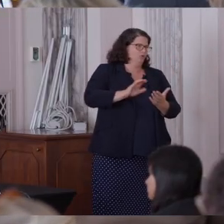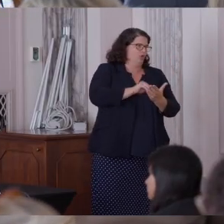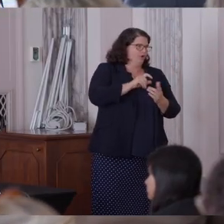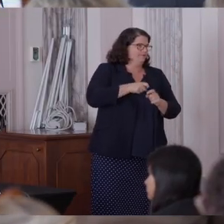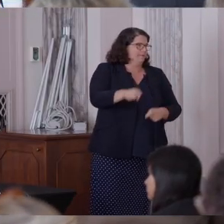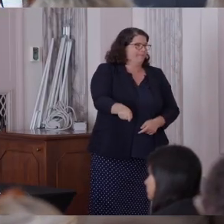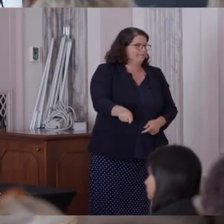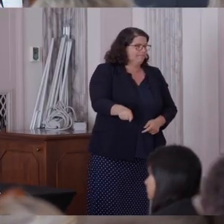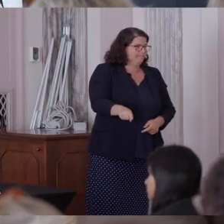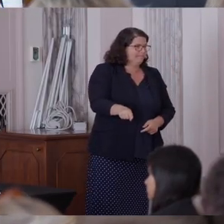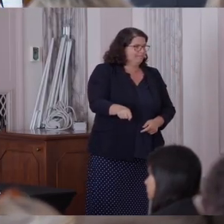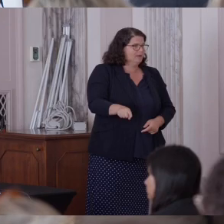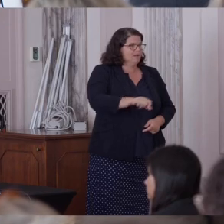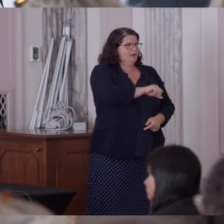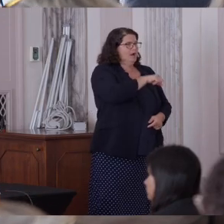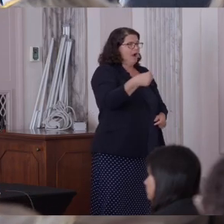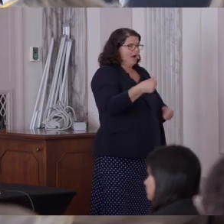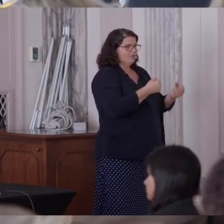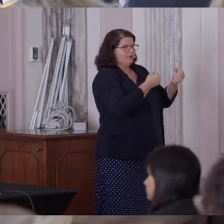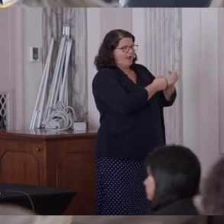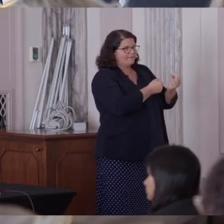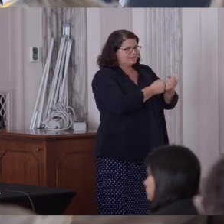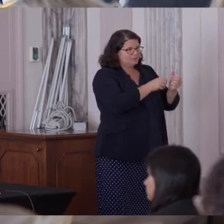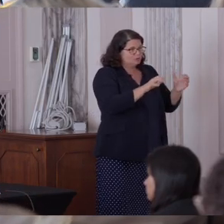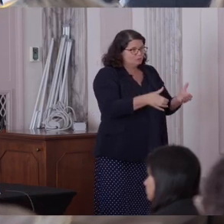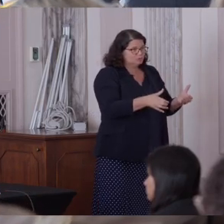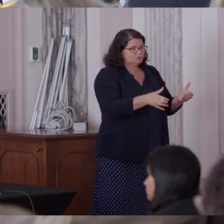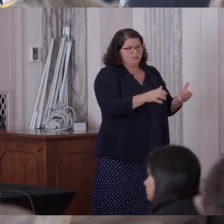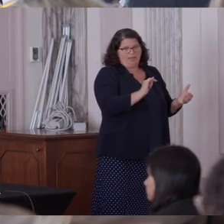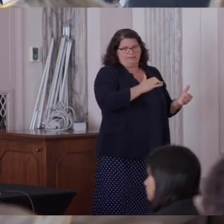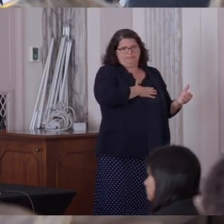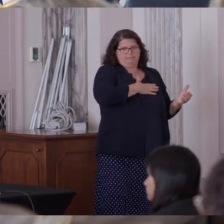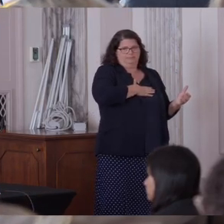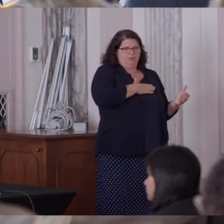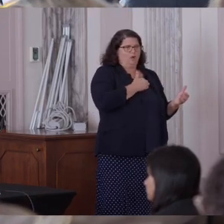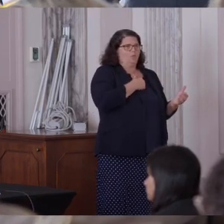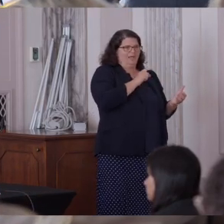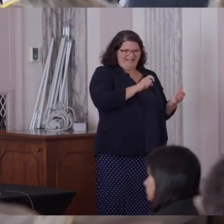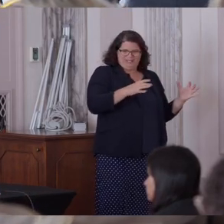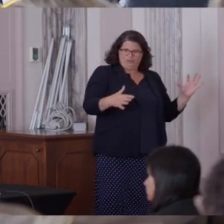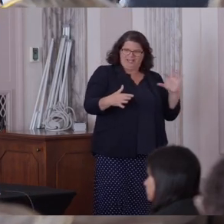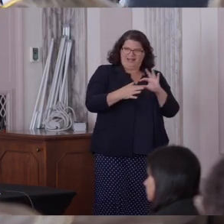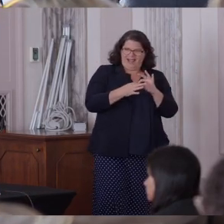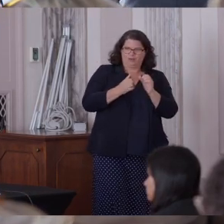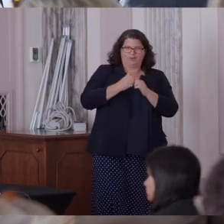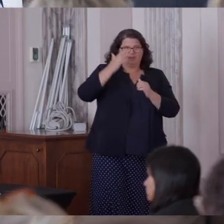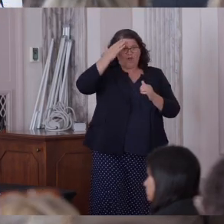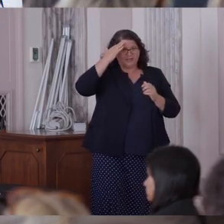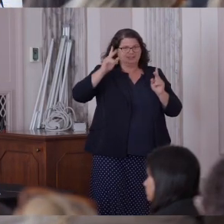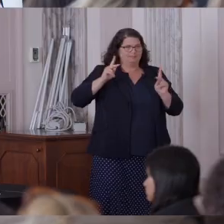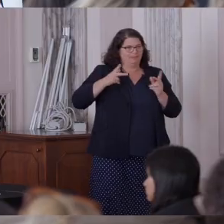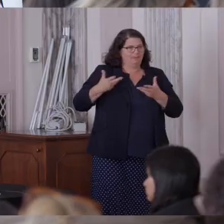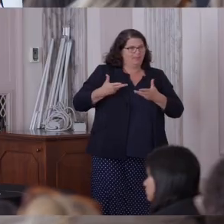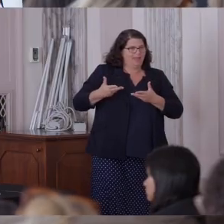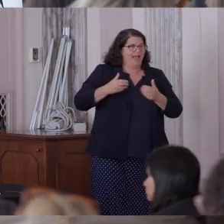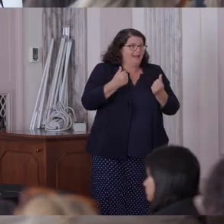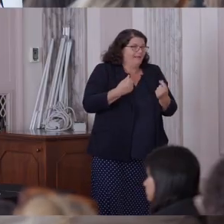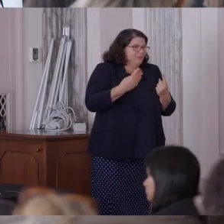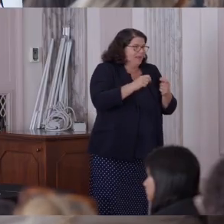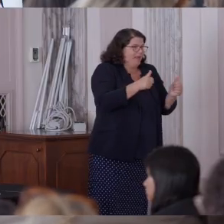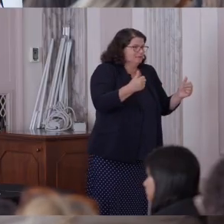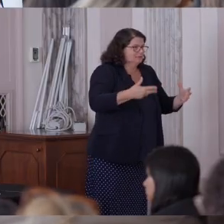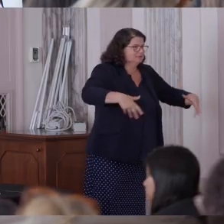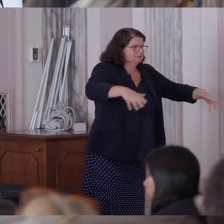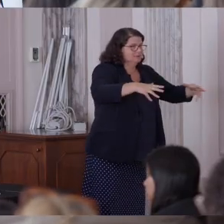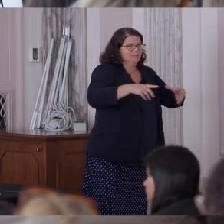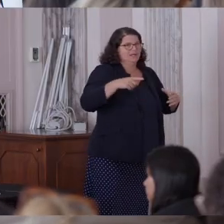other advocacy groups, like where I'm coming from, like we need to connect with the autism people and everybody else because